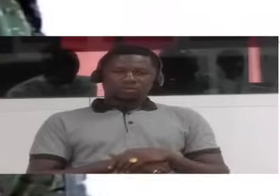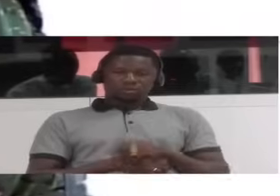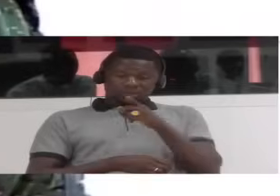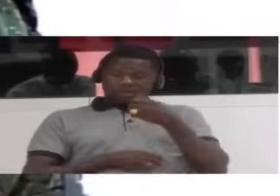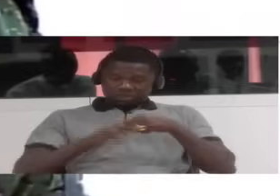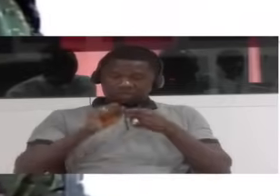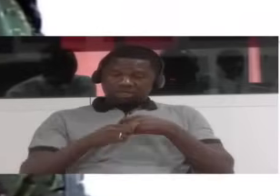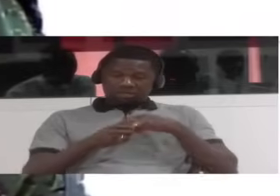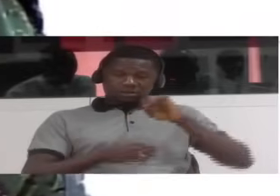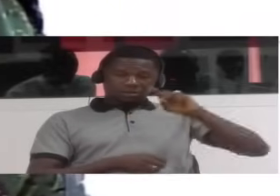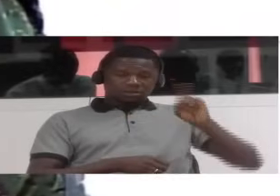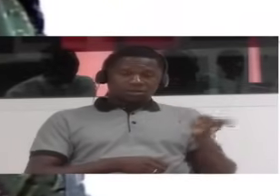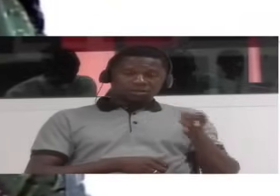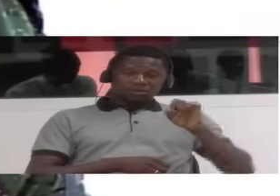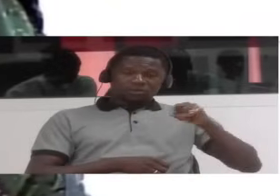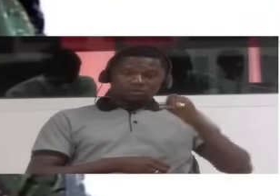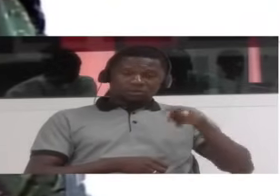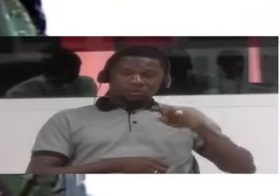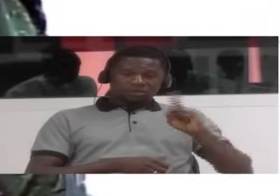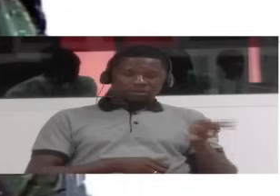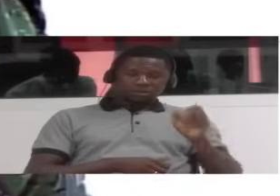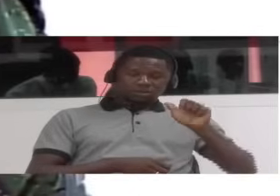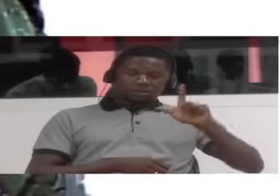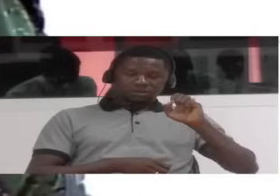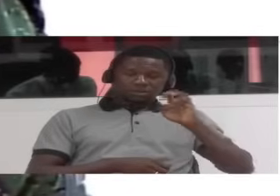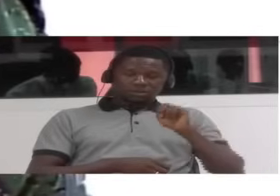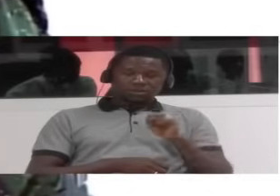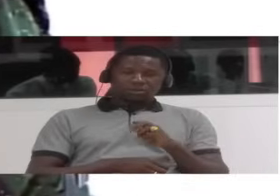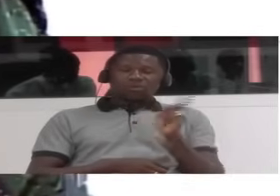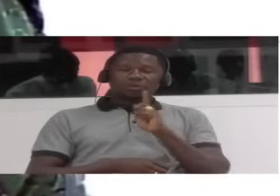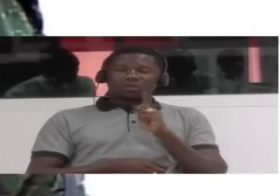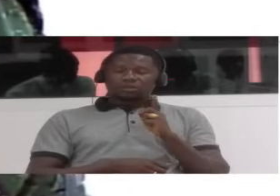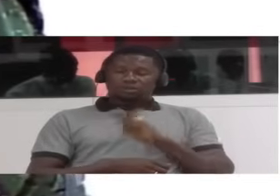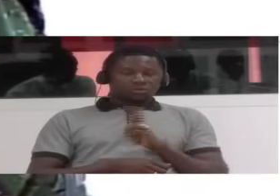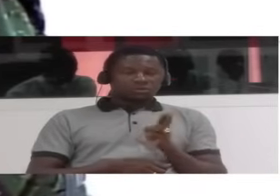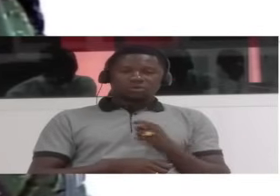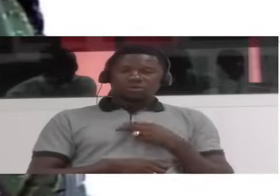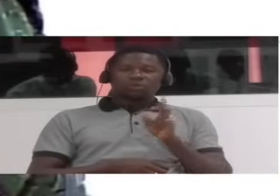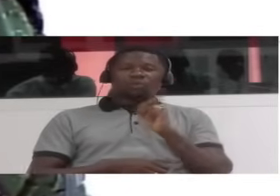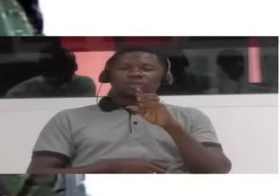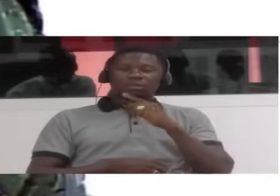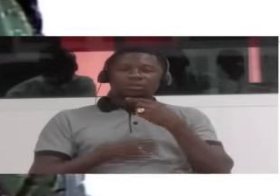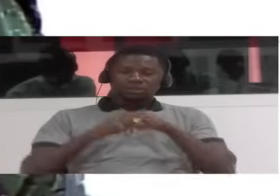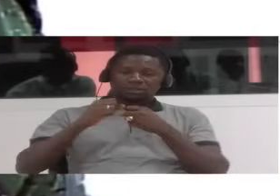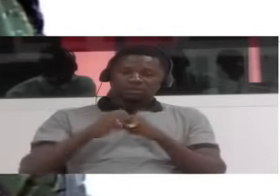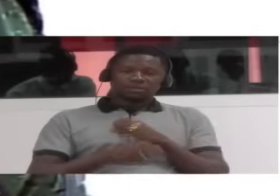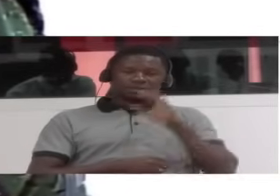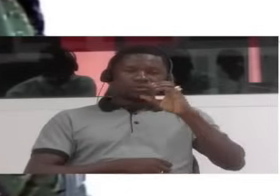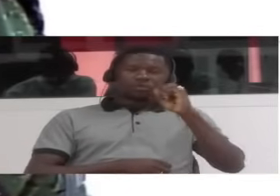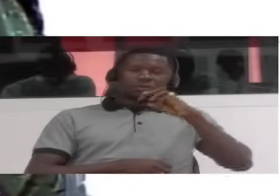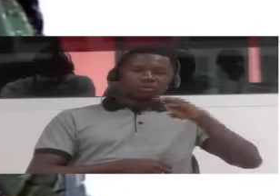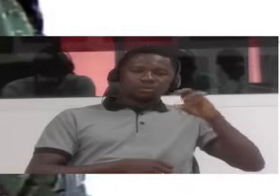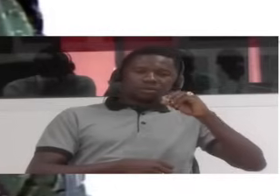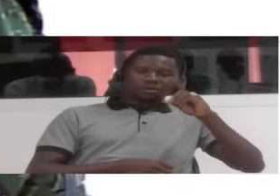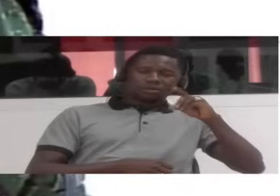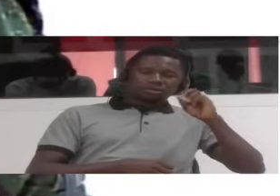No, he didn't. What did he train as? As a commando. As a commando. So your intake,